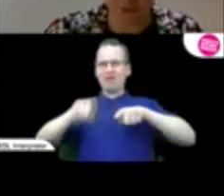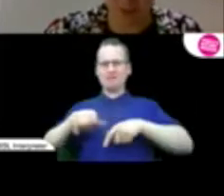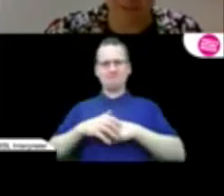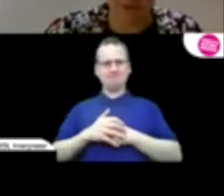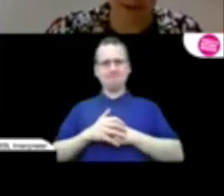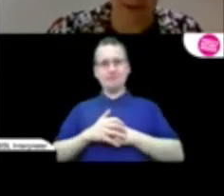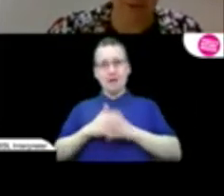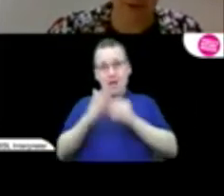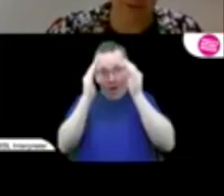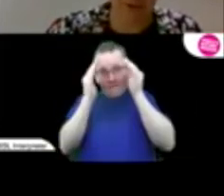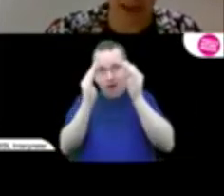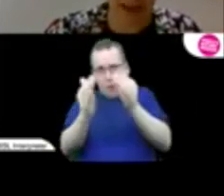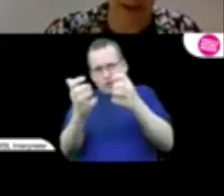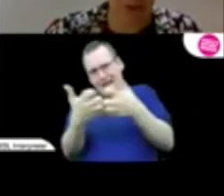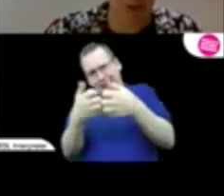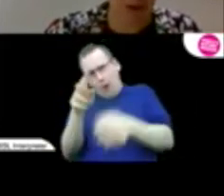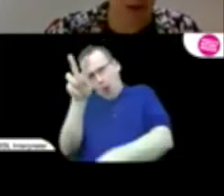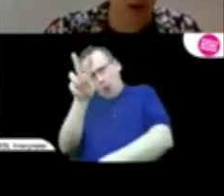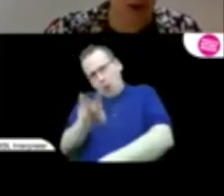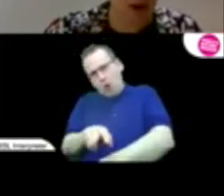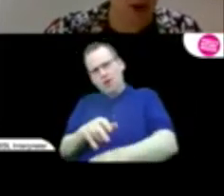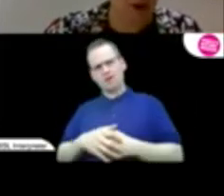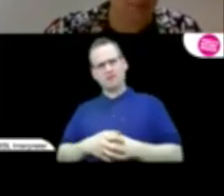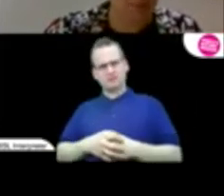on their appearance and how